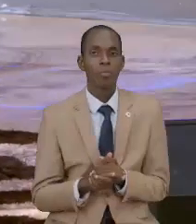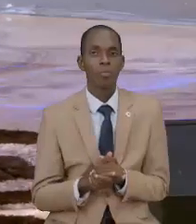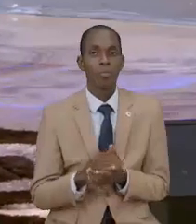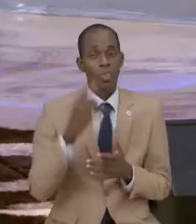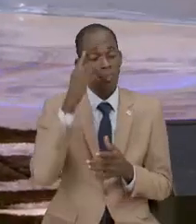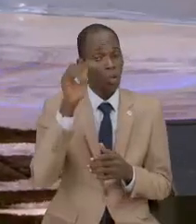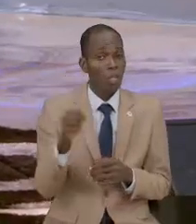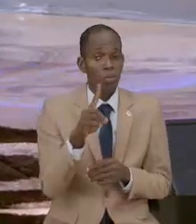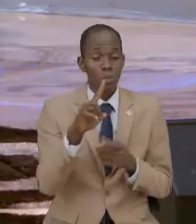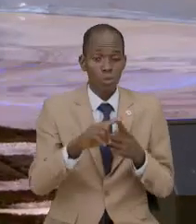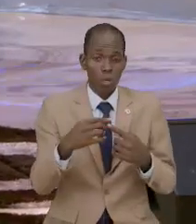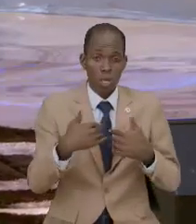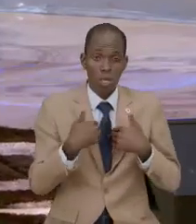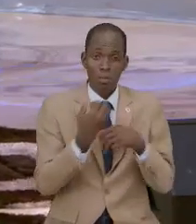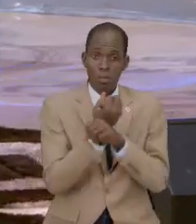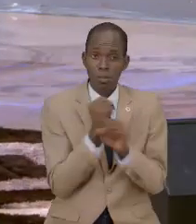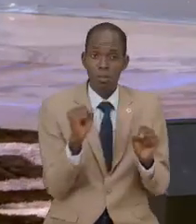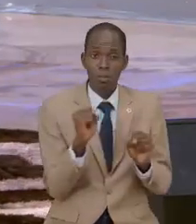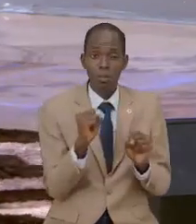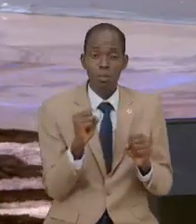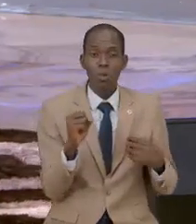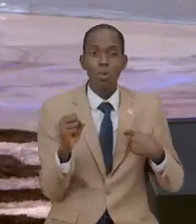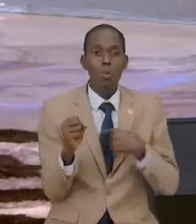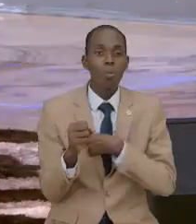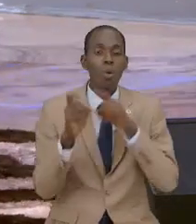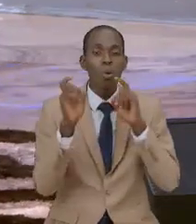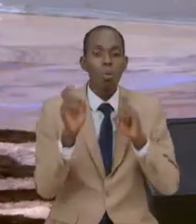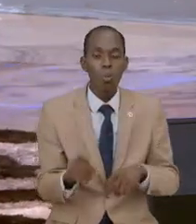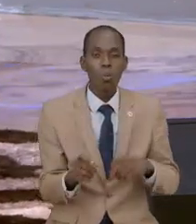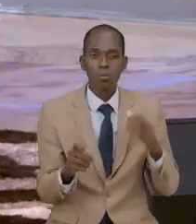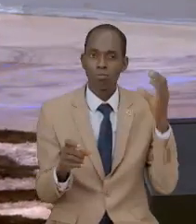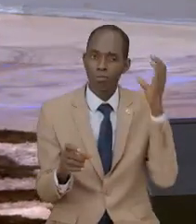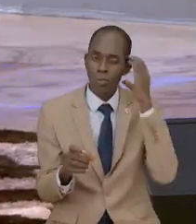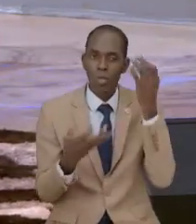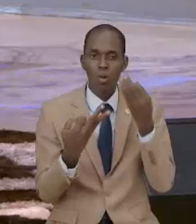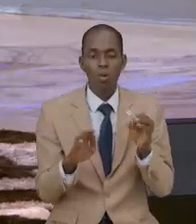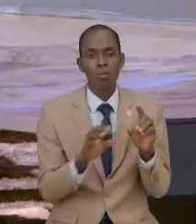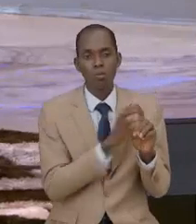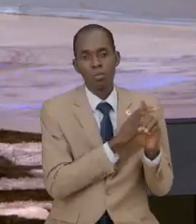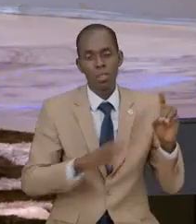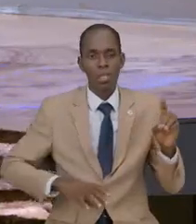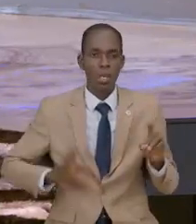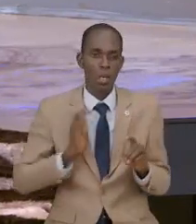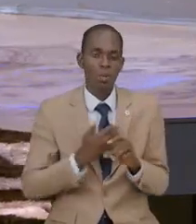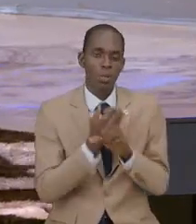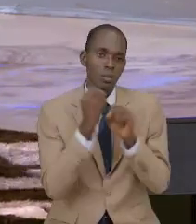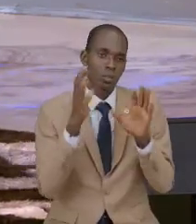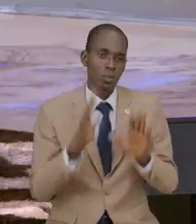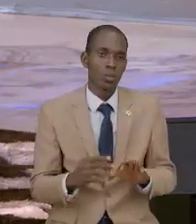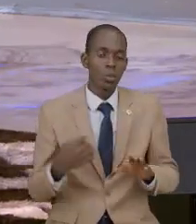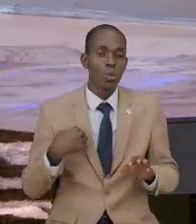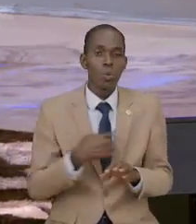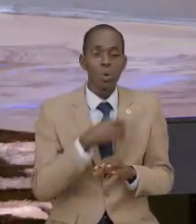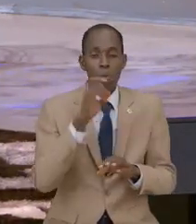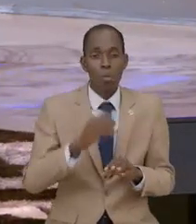anyone to have salvation, we must hear of Christ as Savior. We